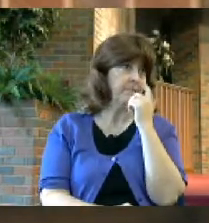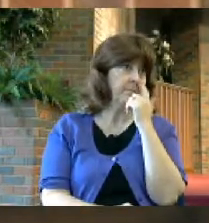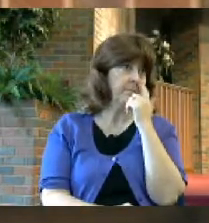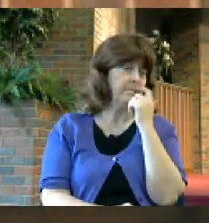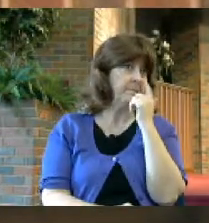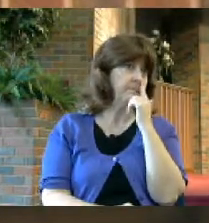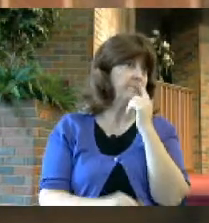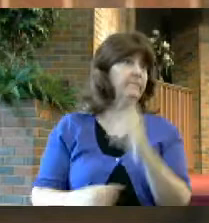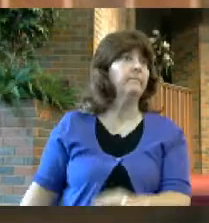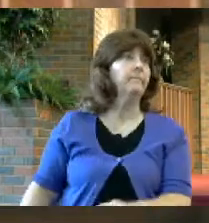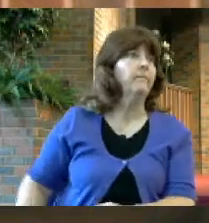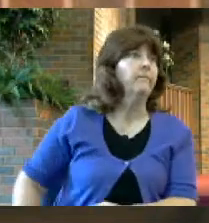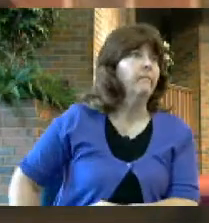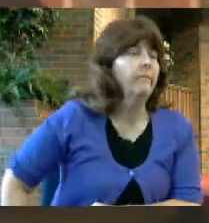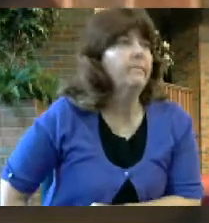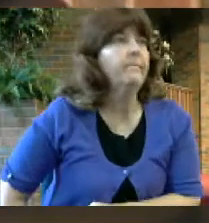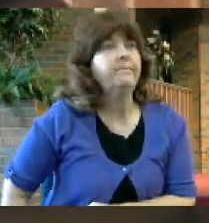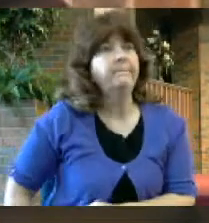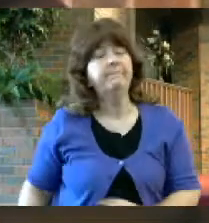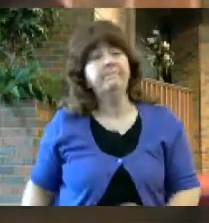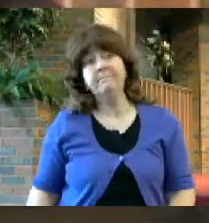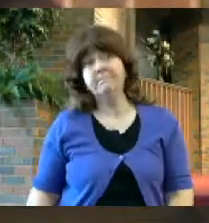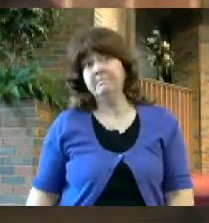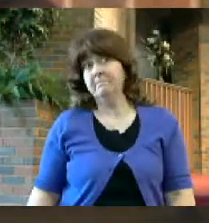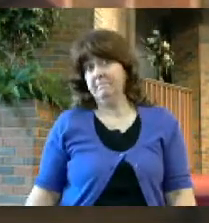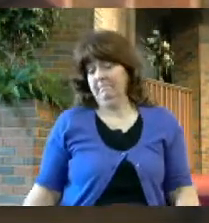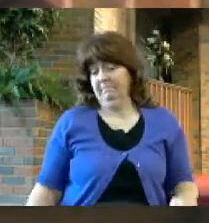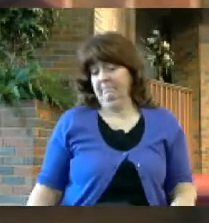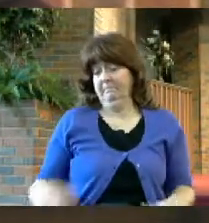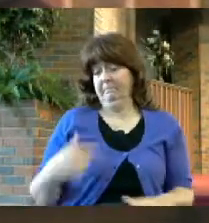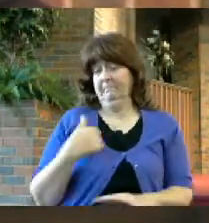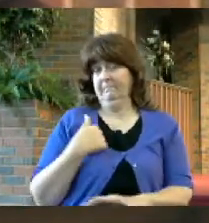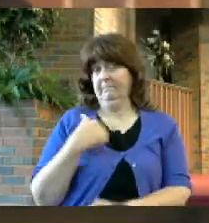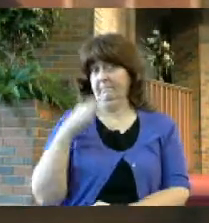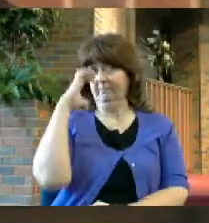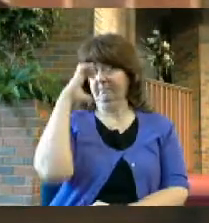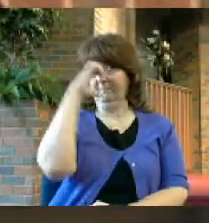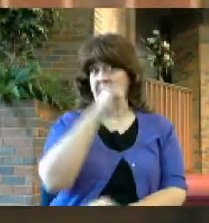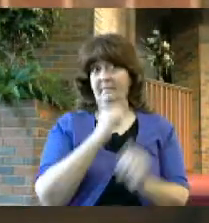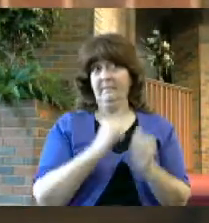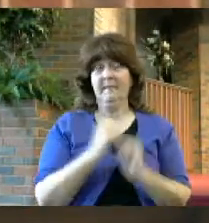going to go out on a limb here, but I'm guessing that most of us would rather not have enemies.